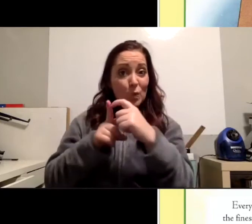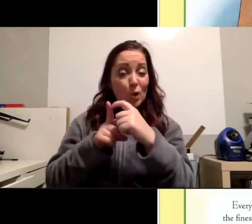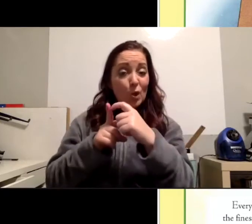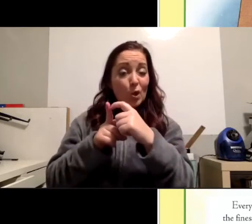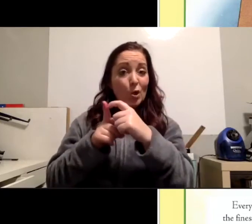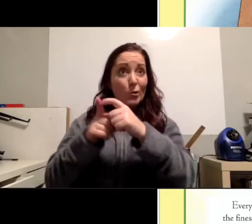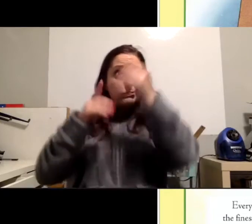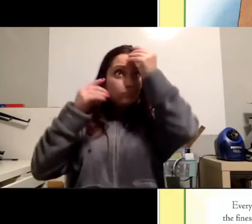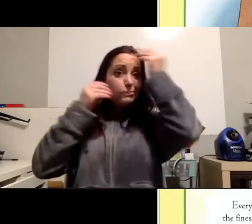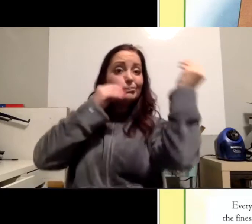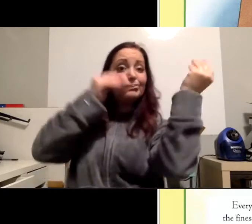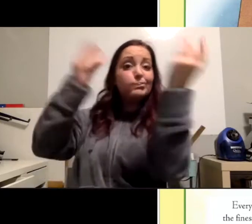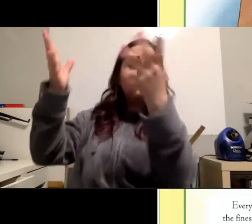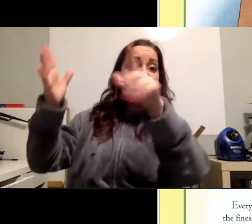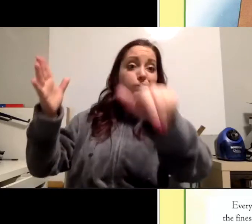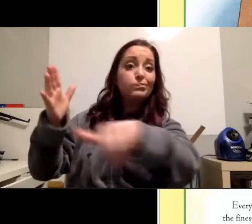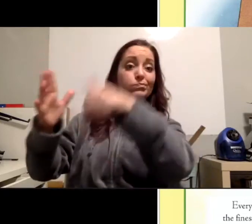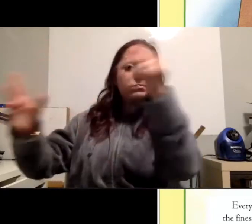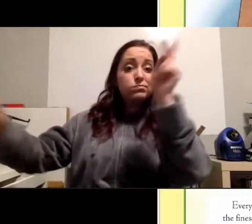Words of wisdom,